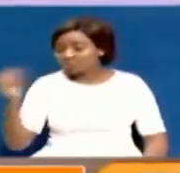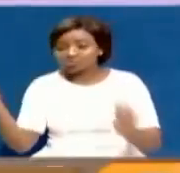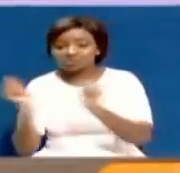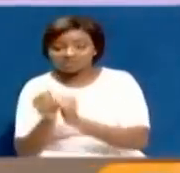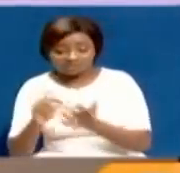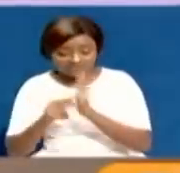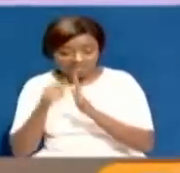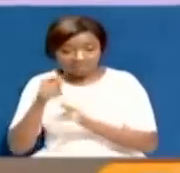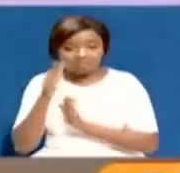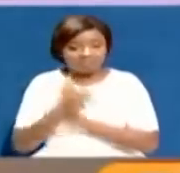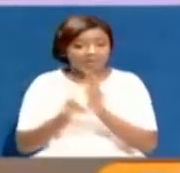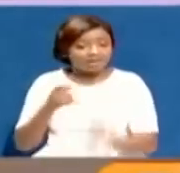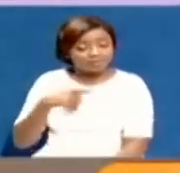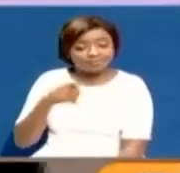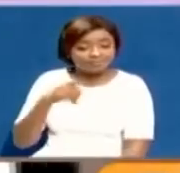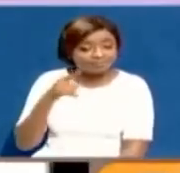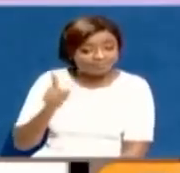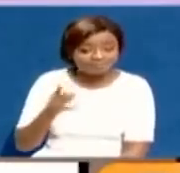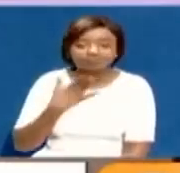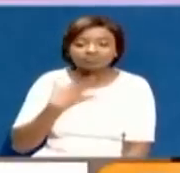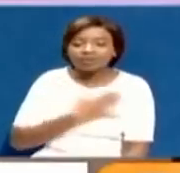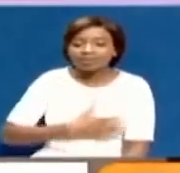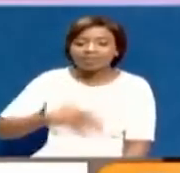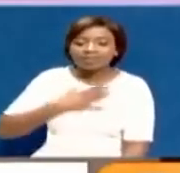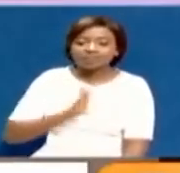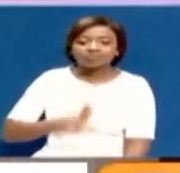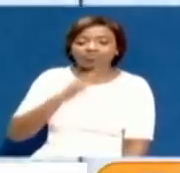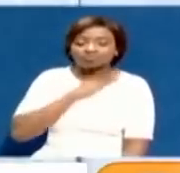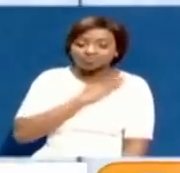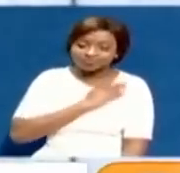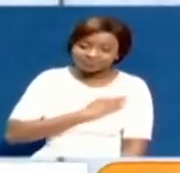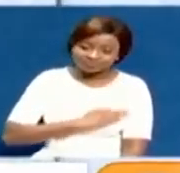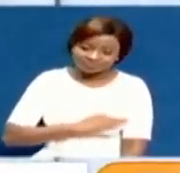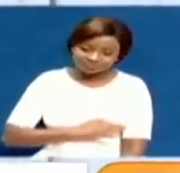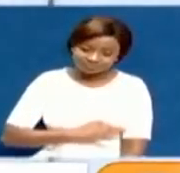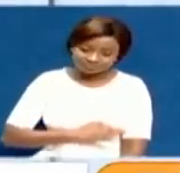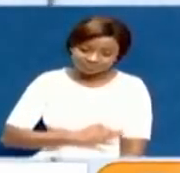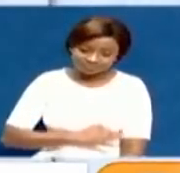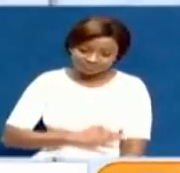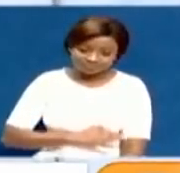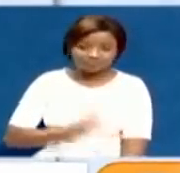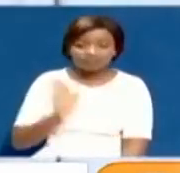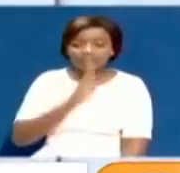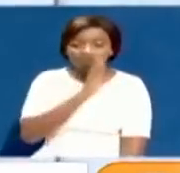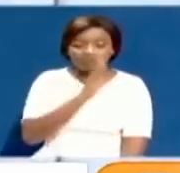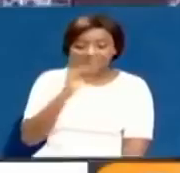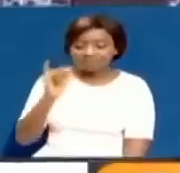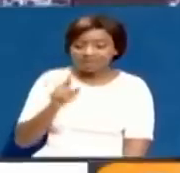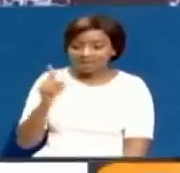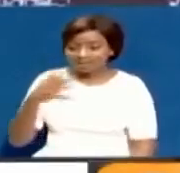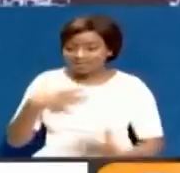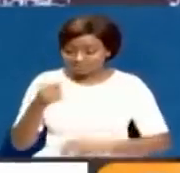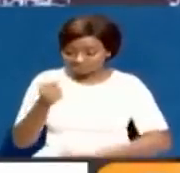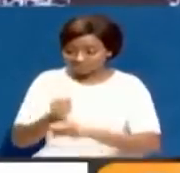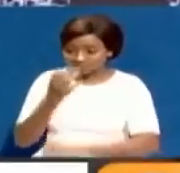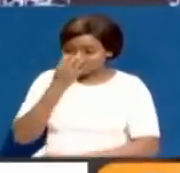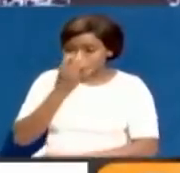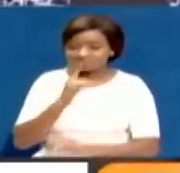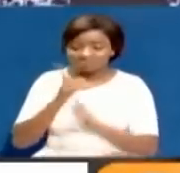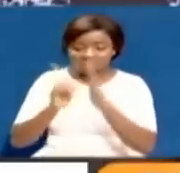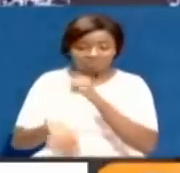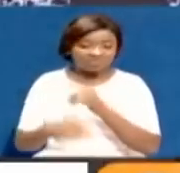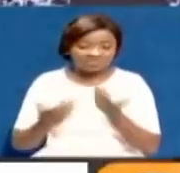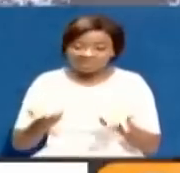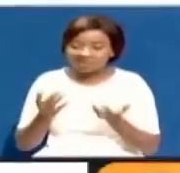mpango. Tungetaka rais wetu a relax. On the Building Bridges initiative, Ruto's allies said the playing field was